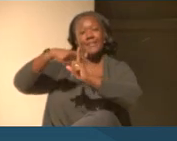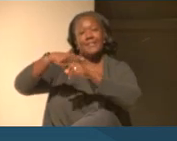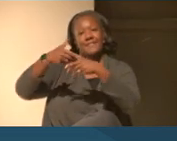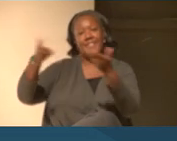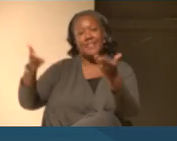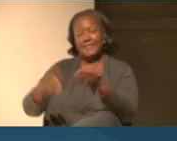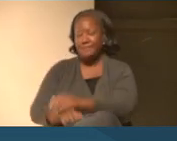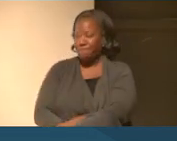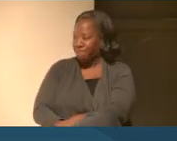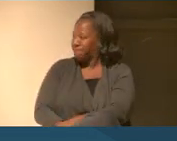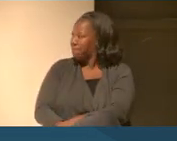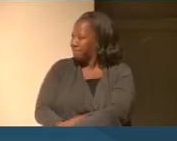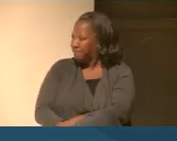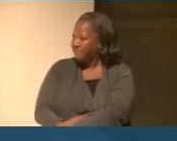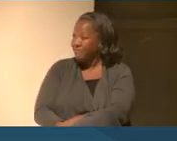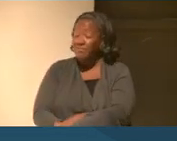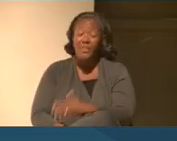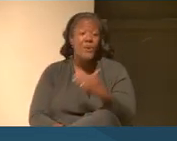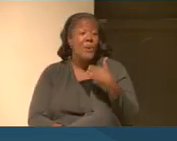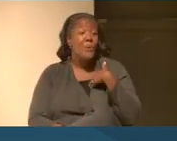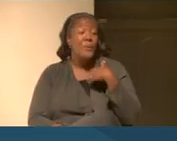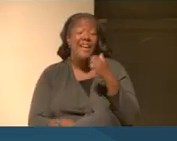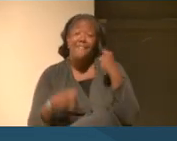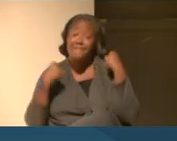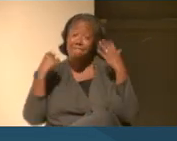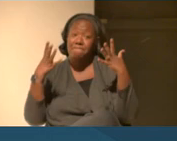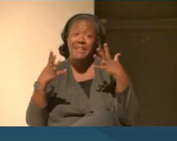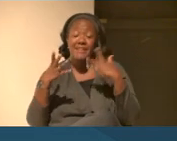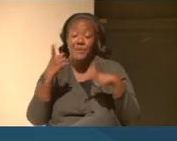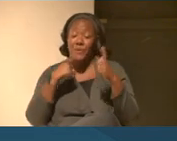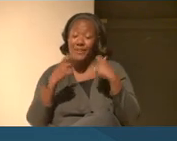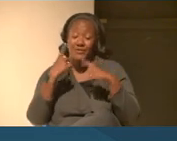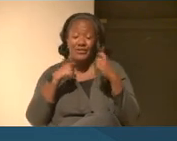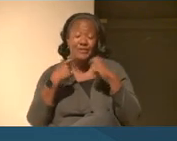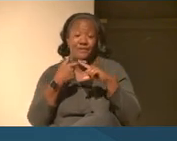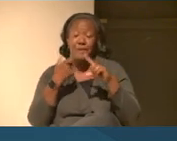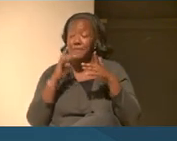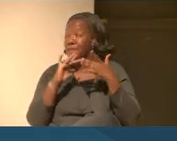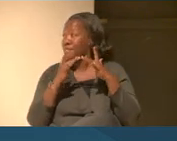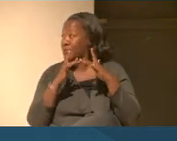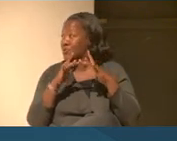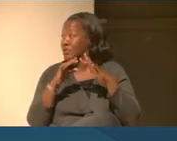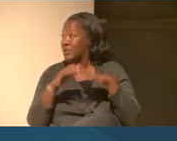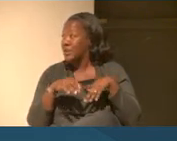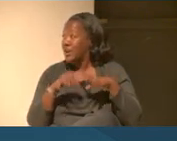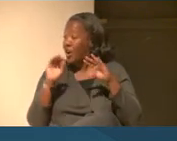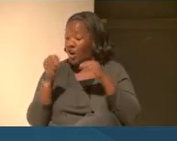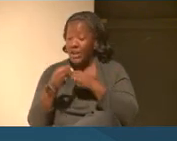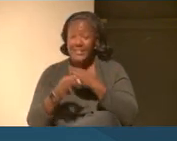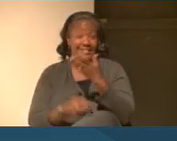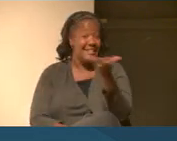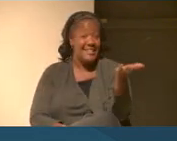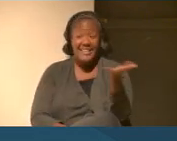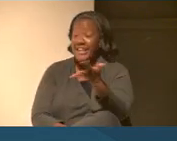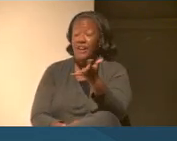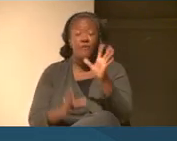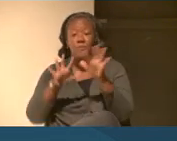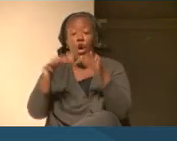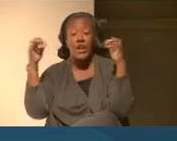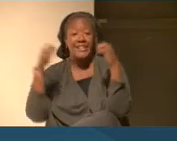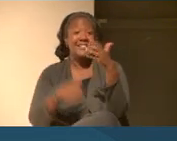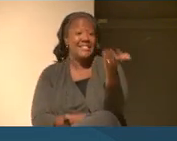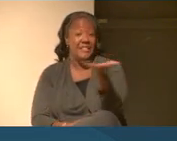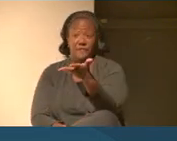Excellent. We have an overflow of questions from the virtual audience, so I'll just keep going. And if there's somebody else in the audience, if you stand up by